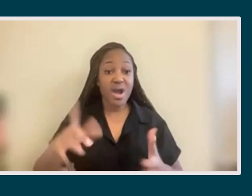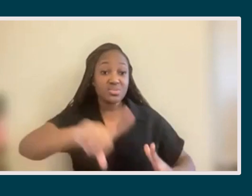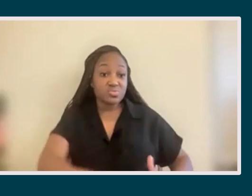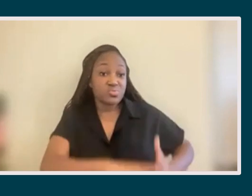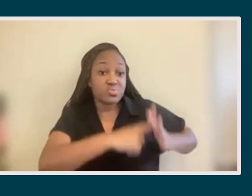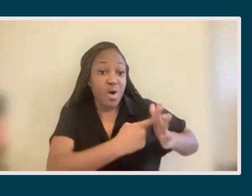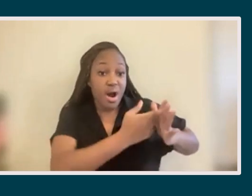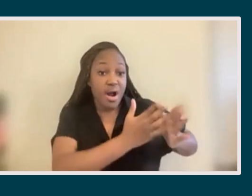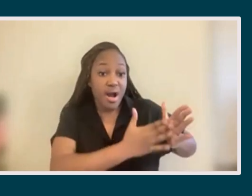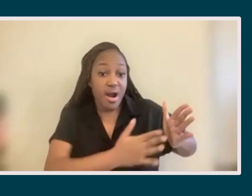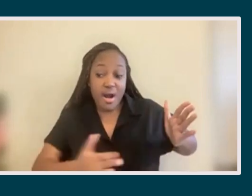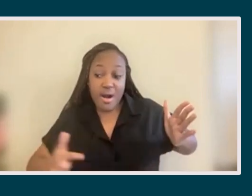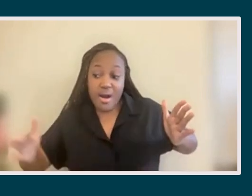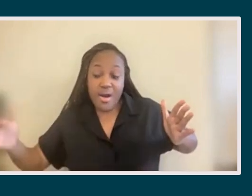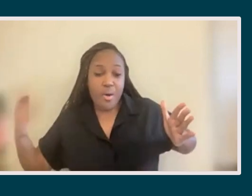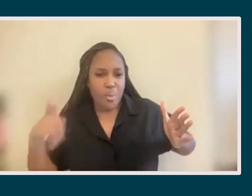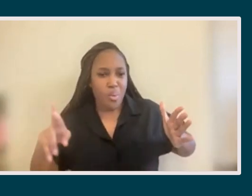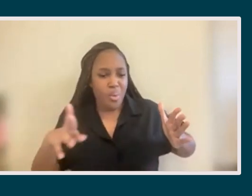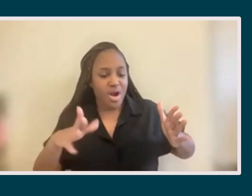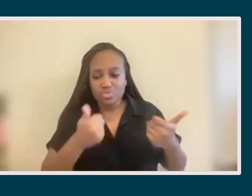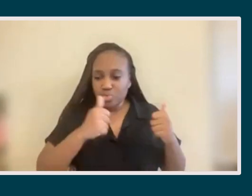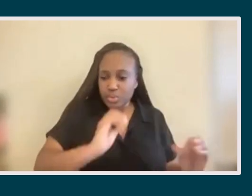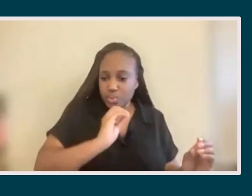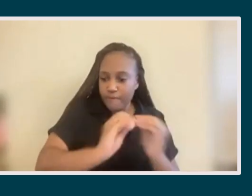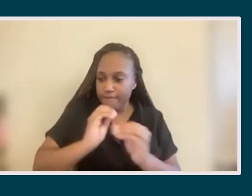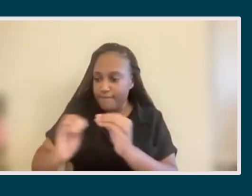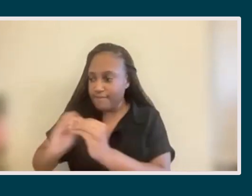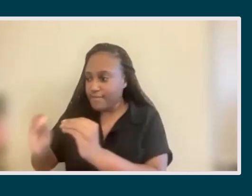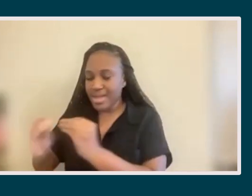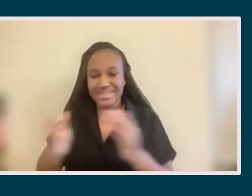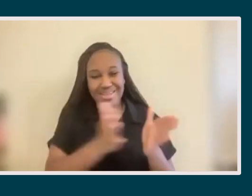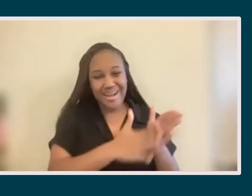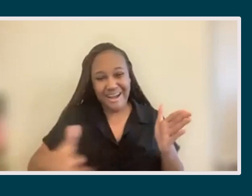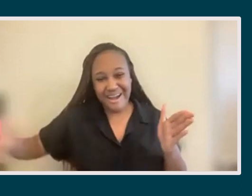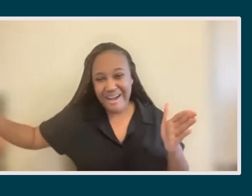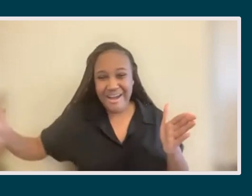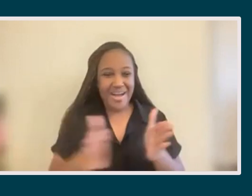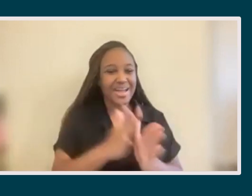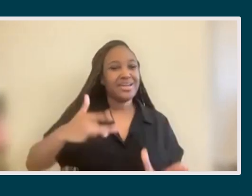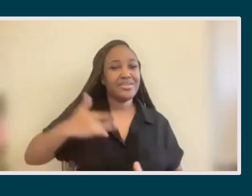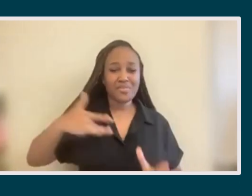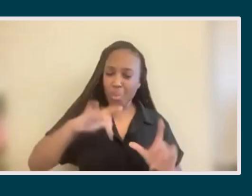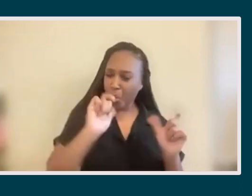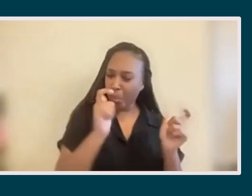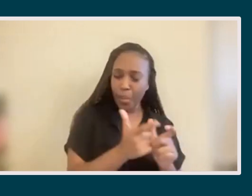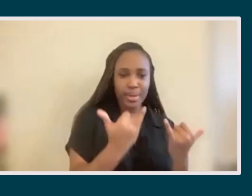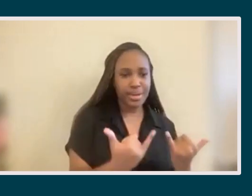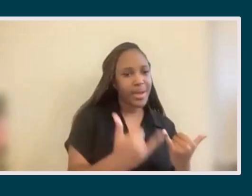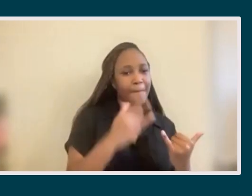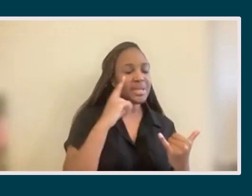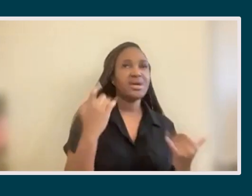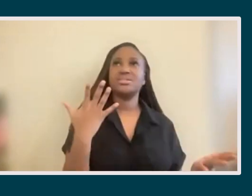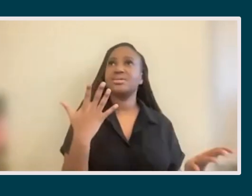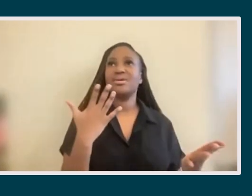been planted, or weeding 1-2 things. And it feels so small because, yeah, it's not enough, but